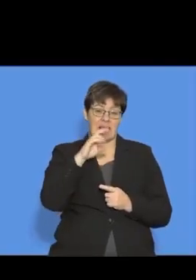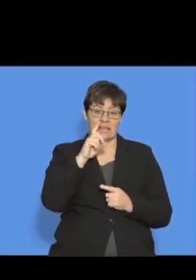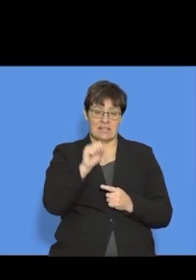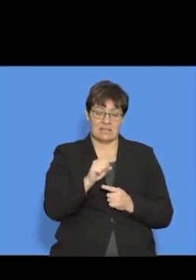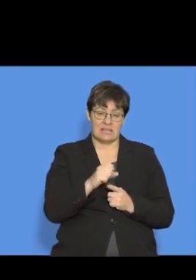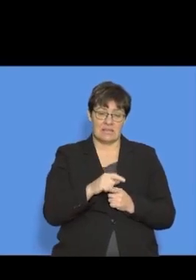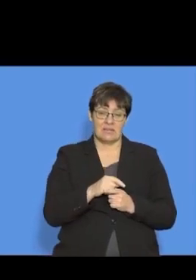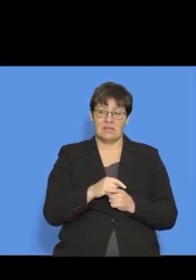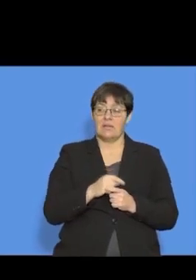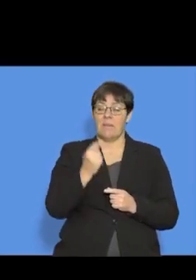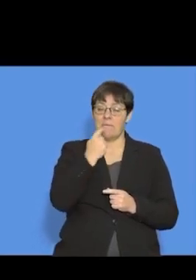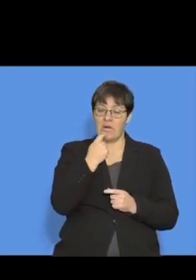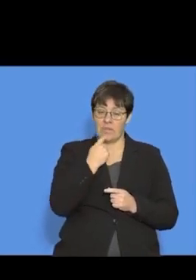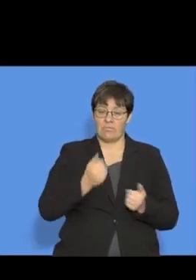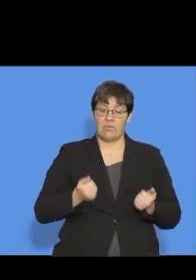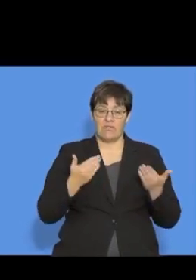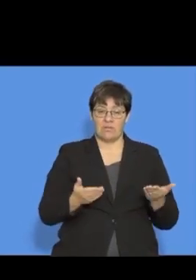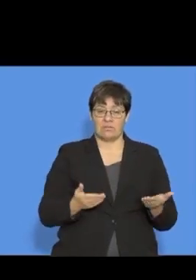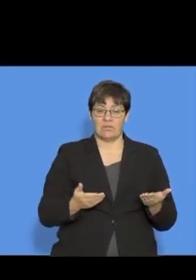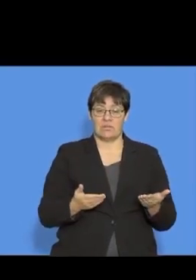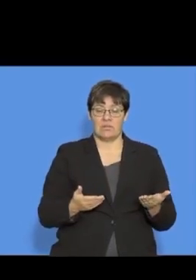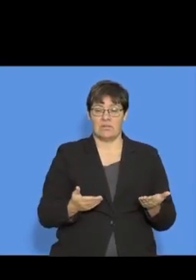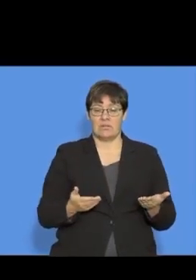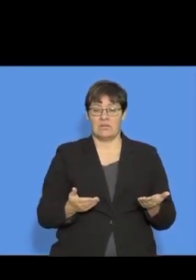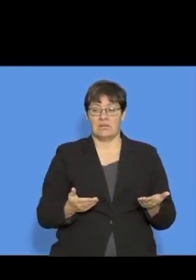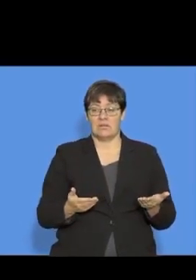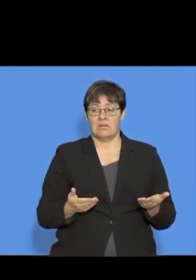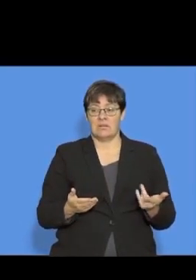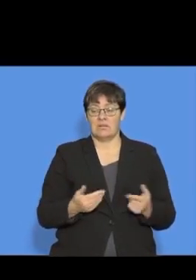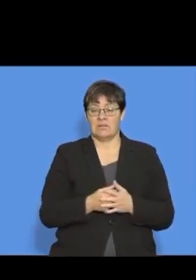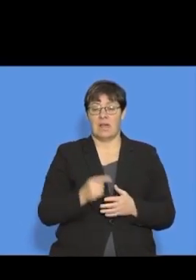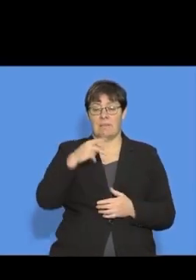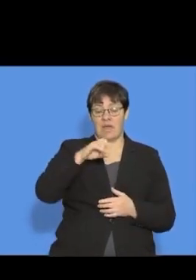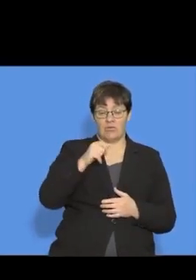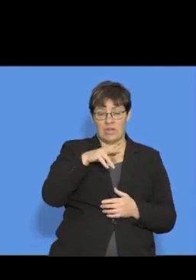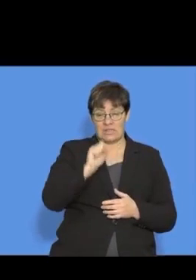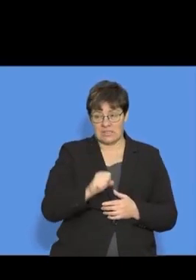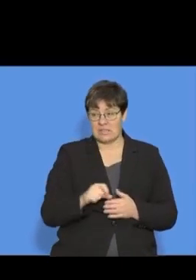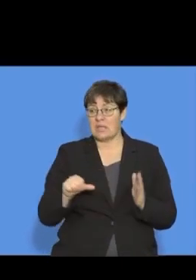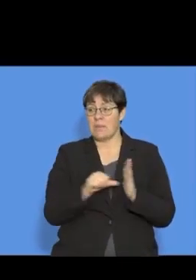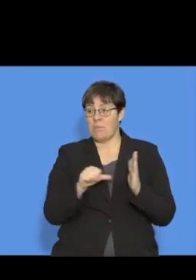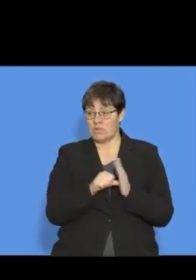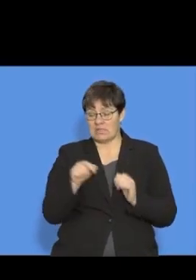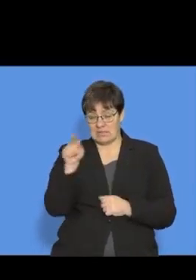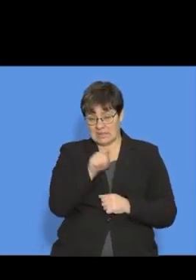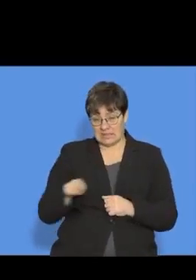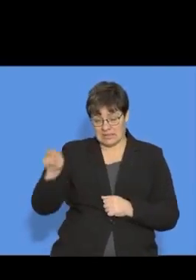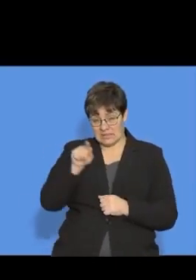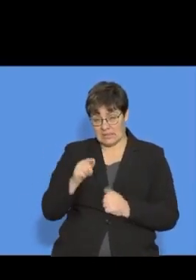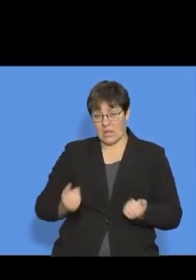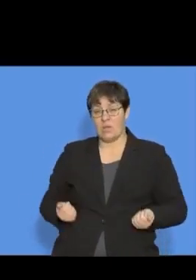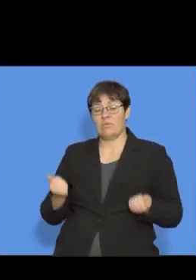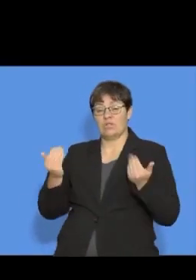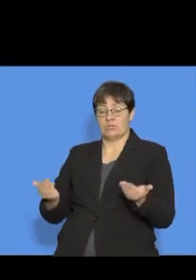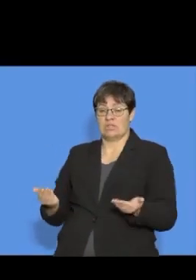glands, again, where the salivary glands in the mouth producing saliva, the pancreas, an important